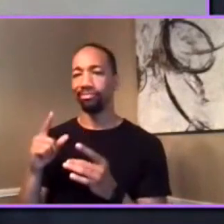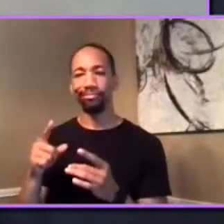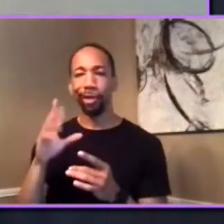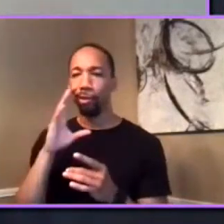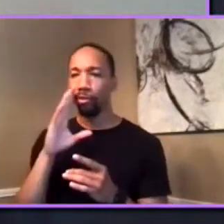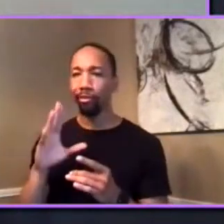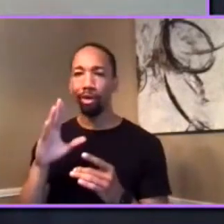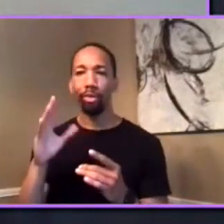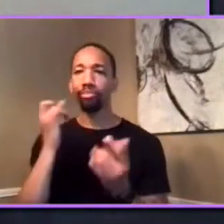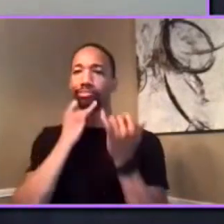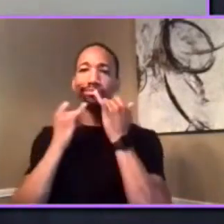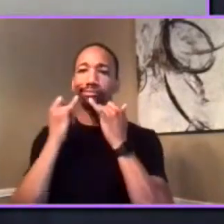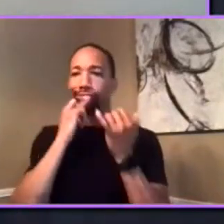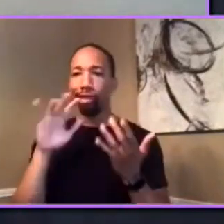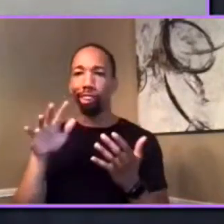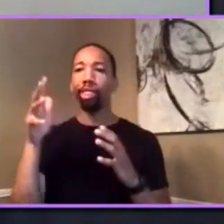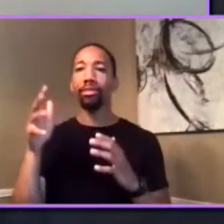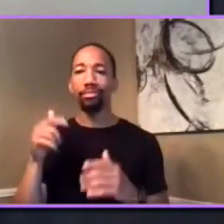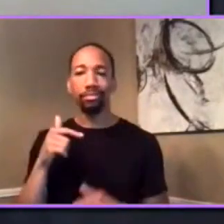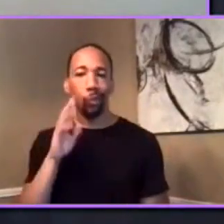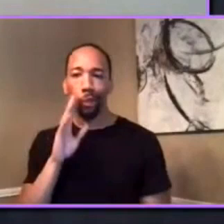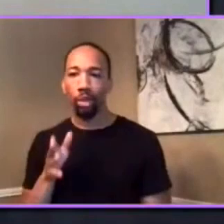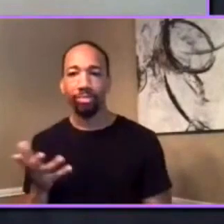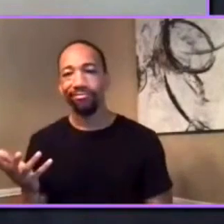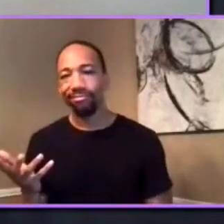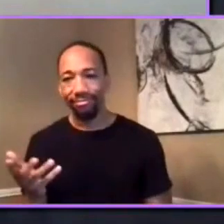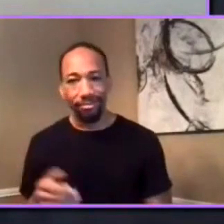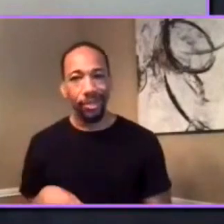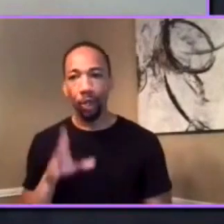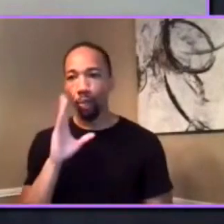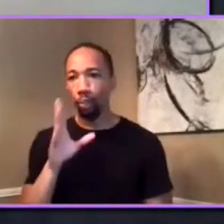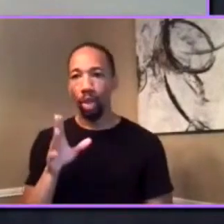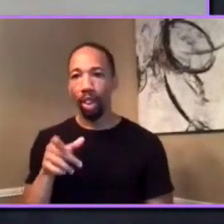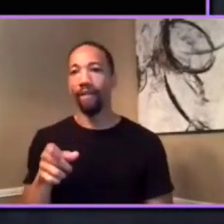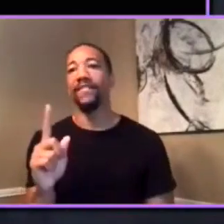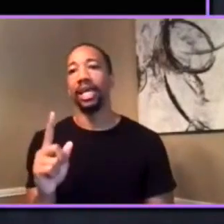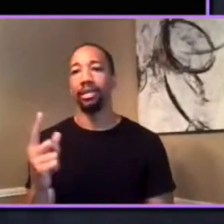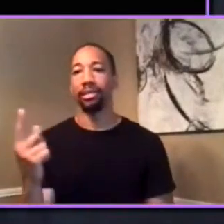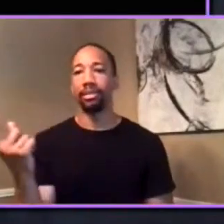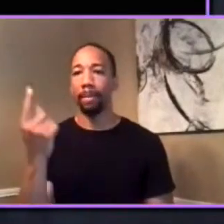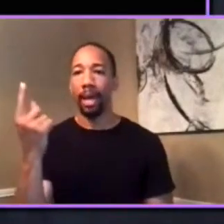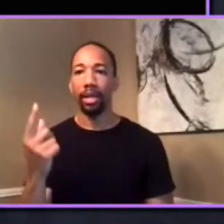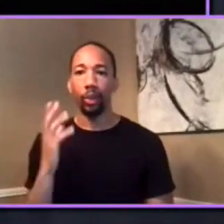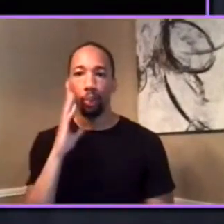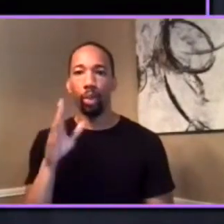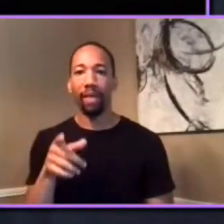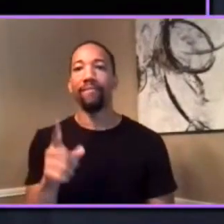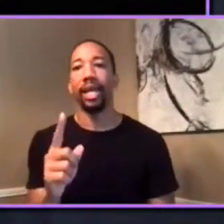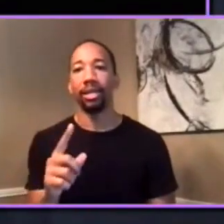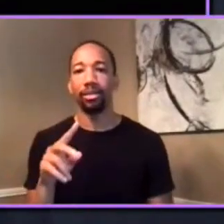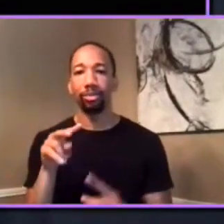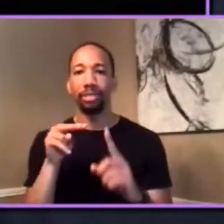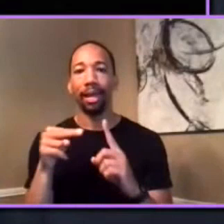right? You will offend dancers, you will offend prospective dancers, you will offend the